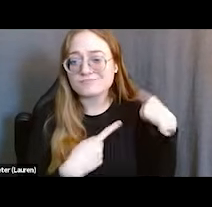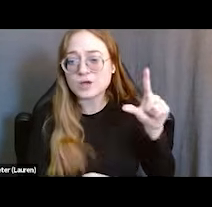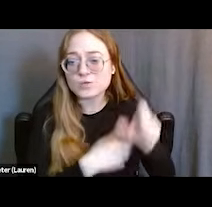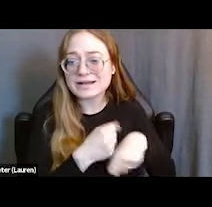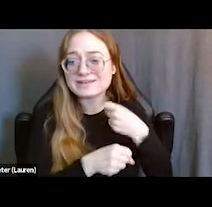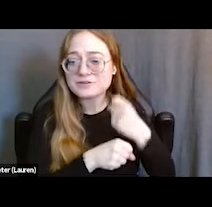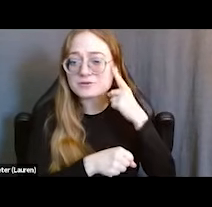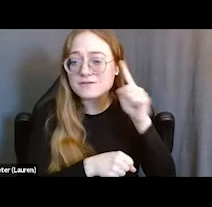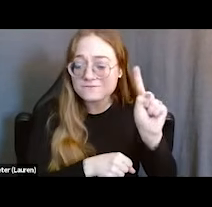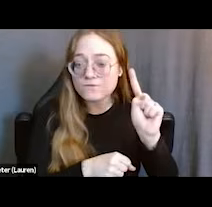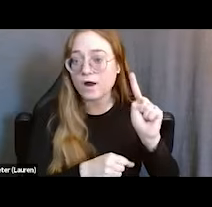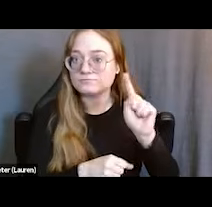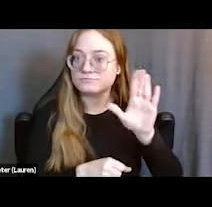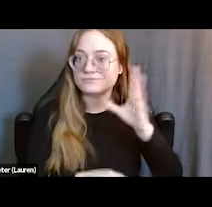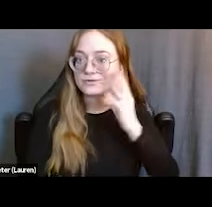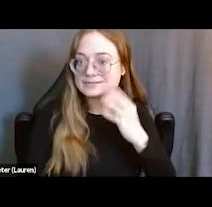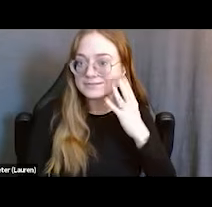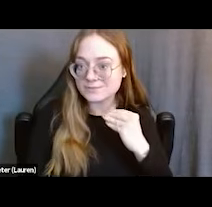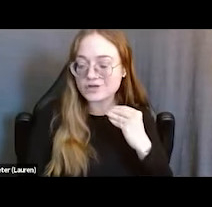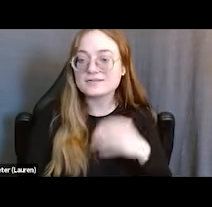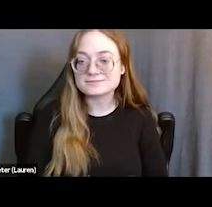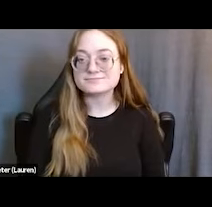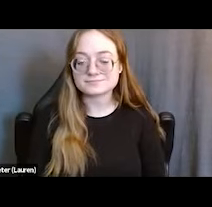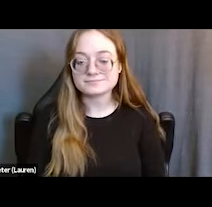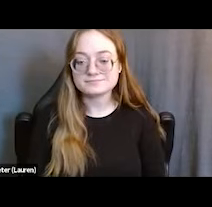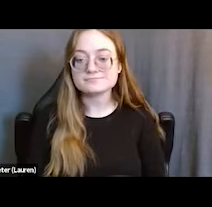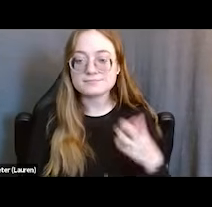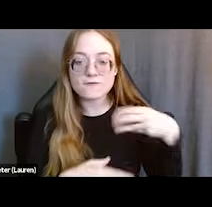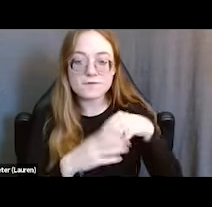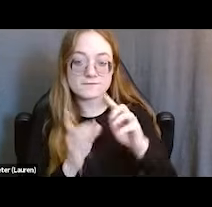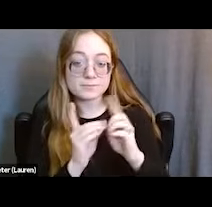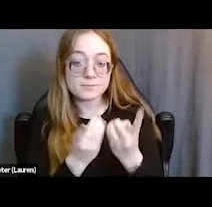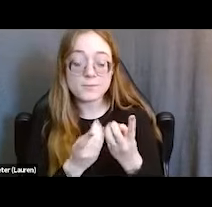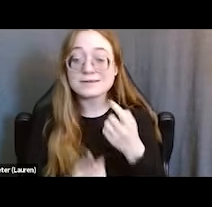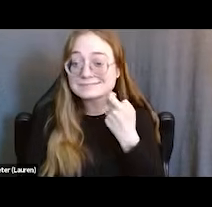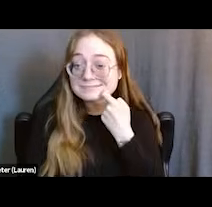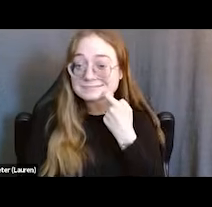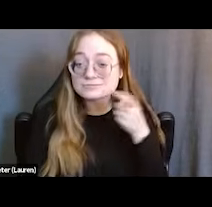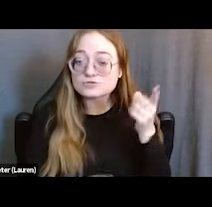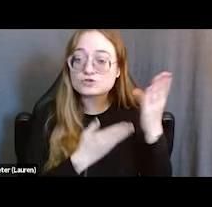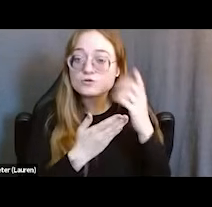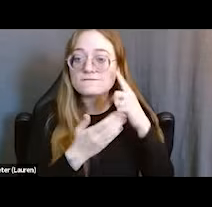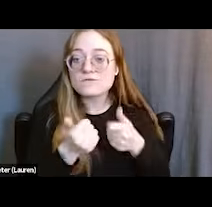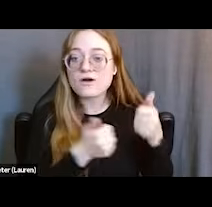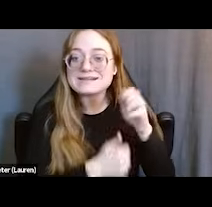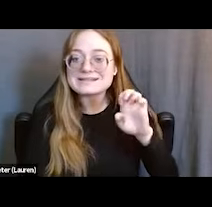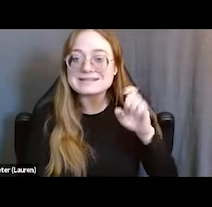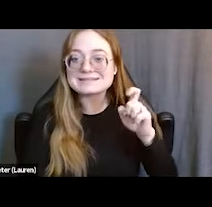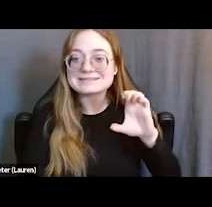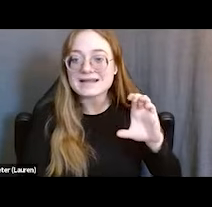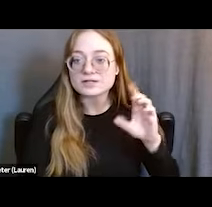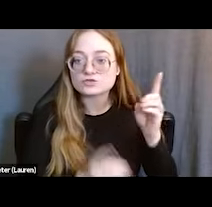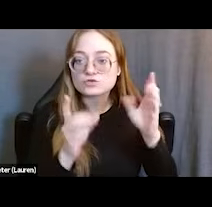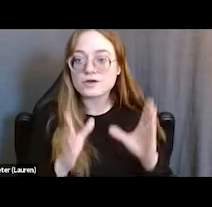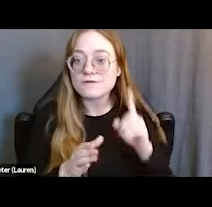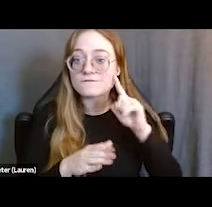program experience to the department. Most recently, she served as the Executive Director of the Marion Area